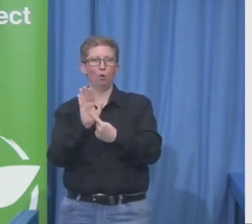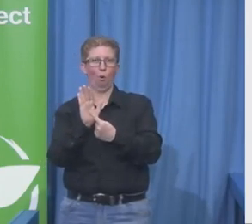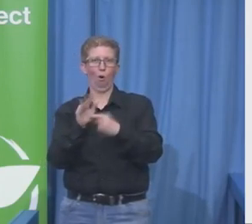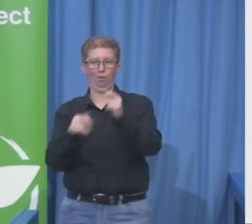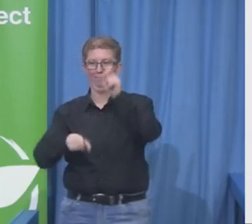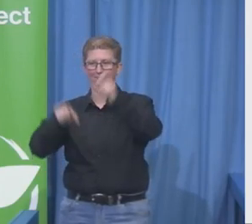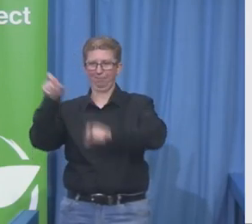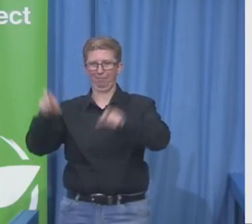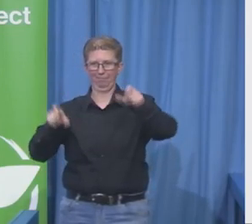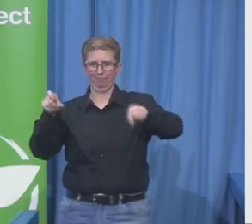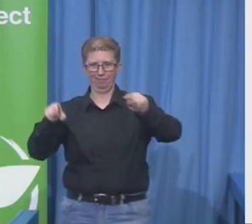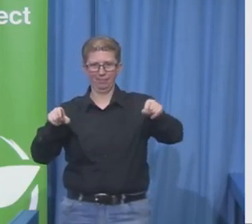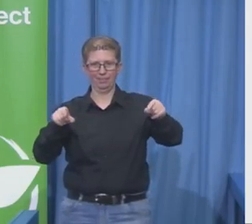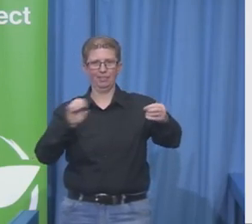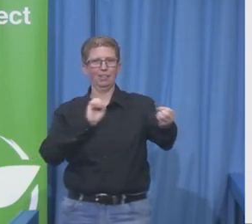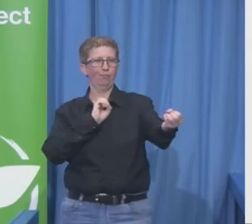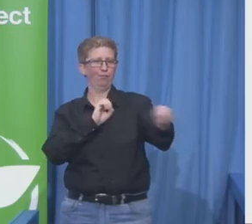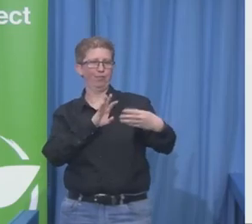about the results.